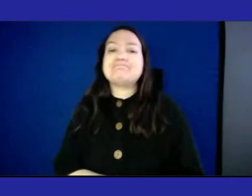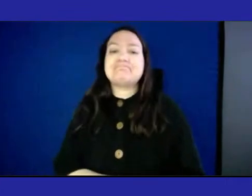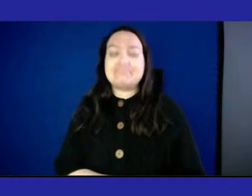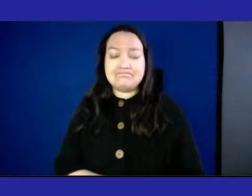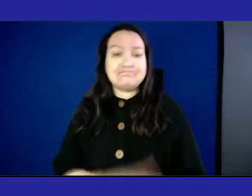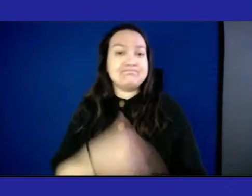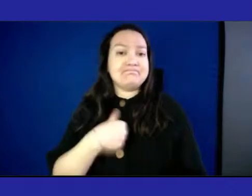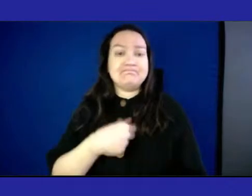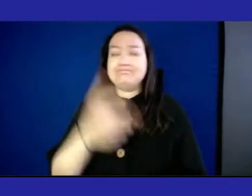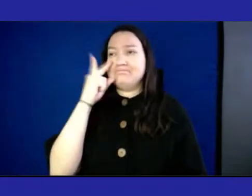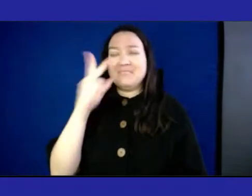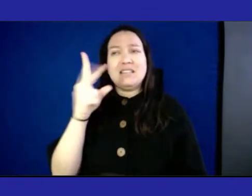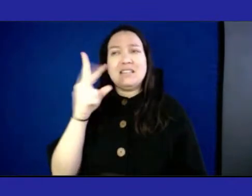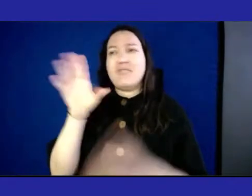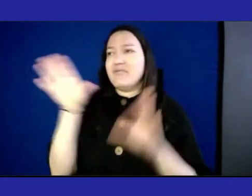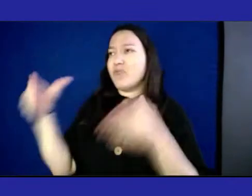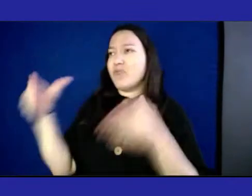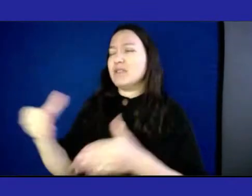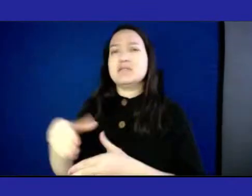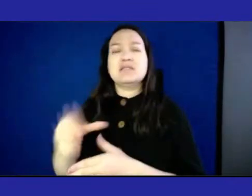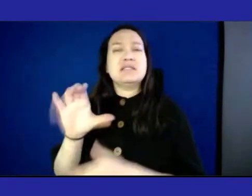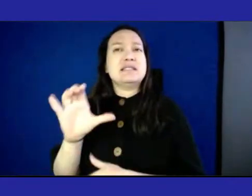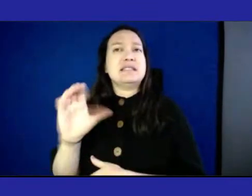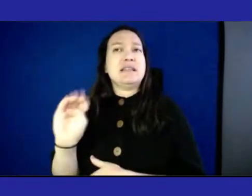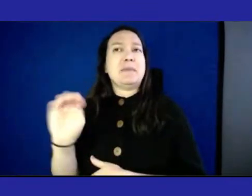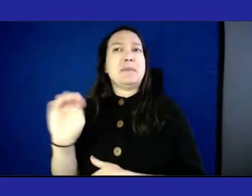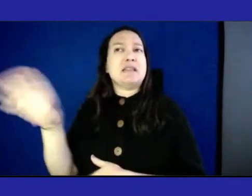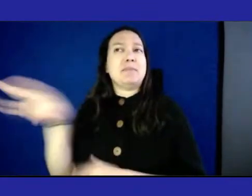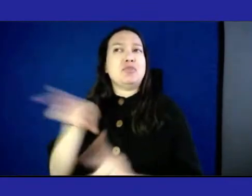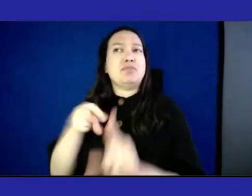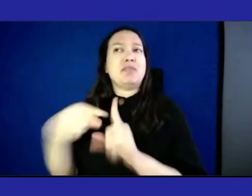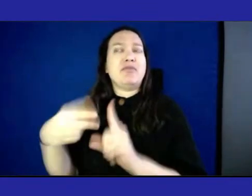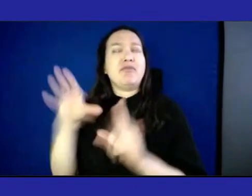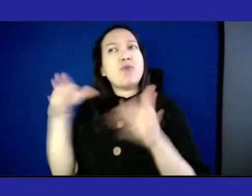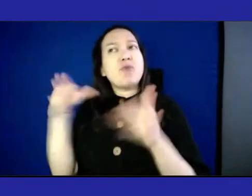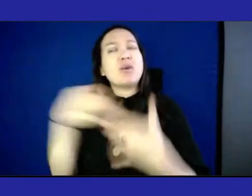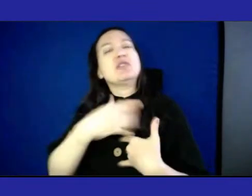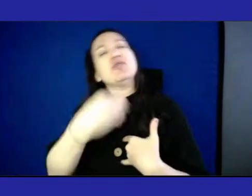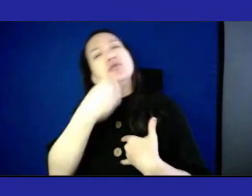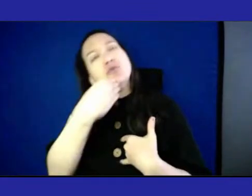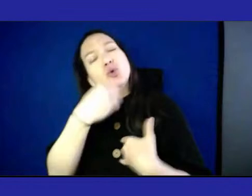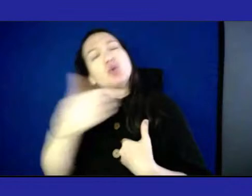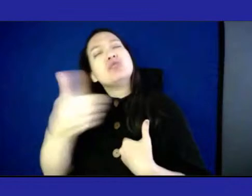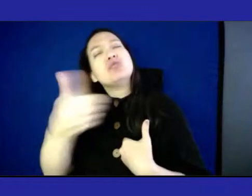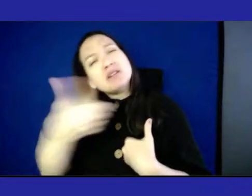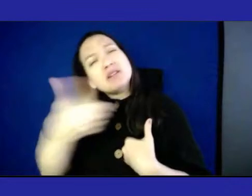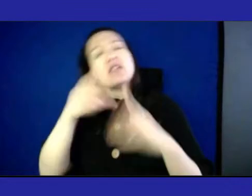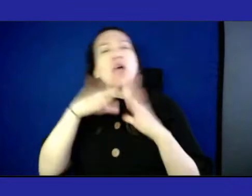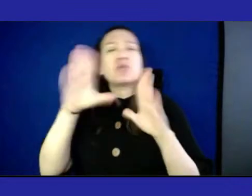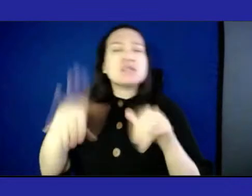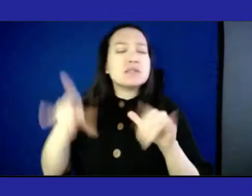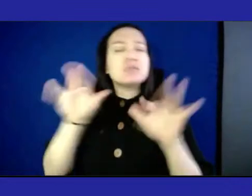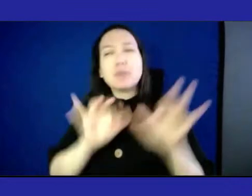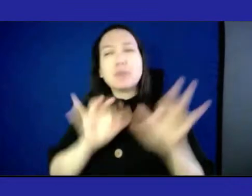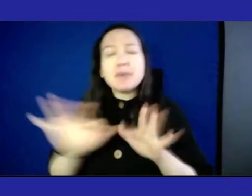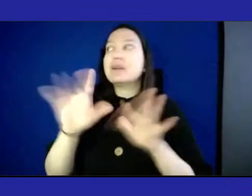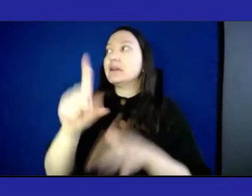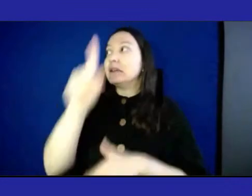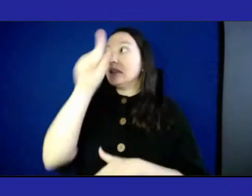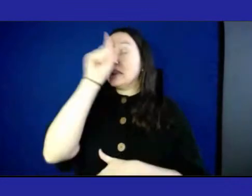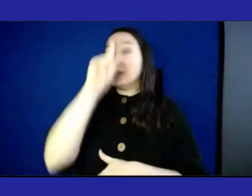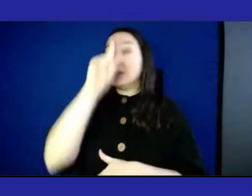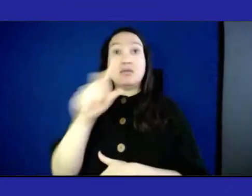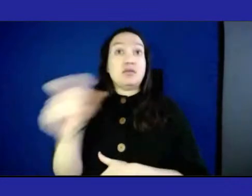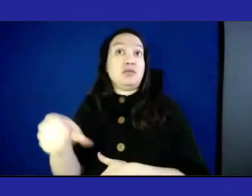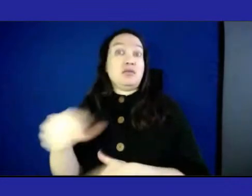be a focus from the CMS perspective. They're really focused on like food, transportation, housing, and I think that there's definitely